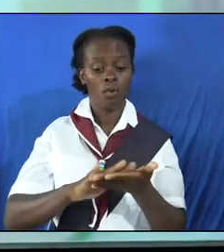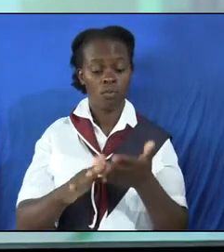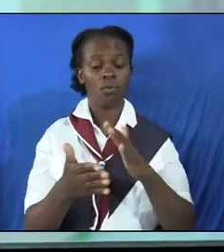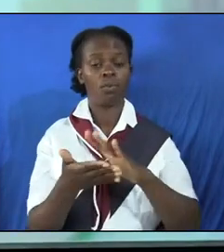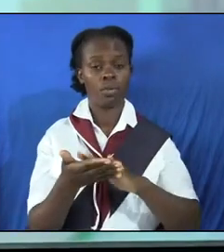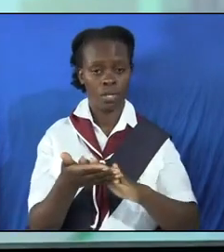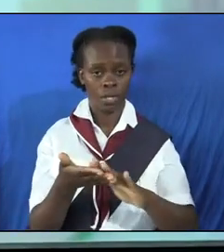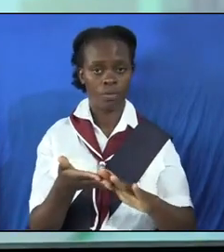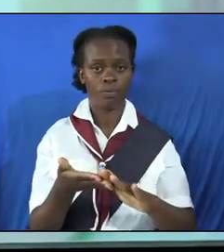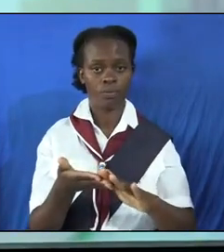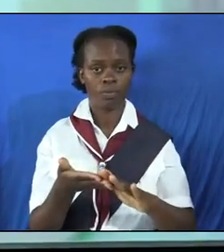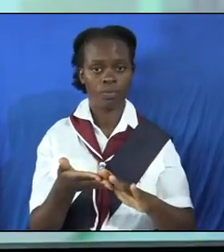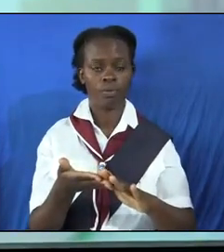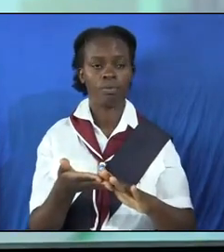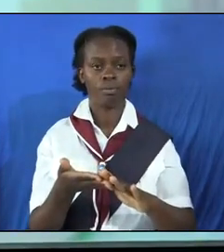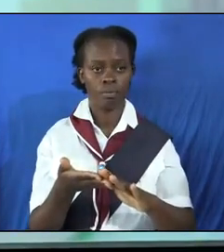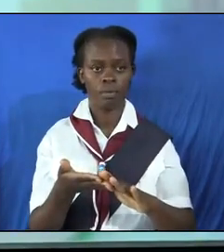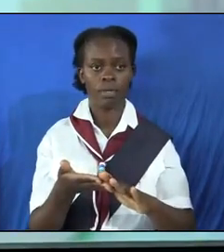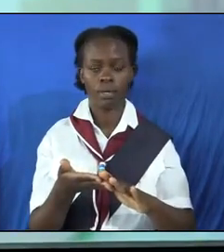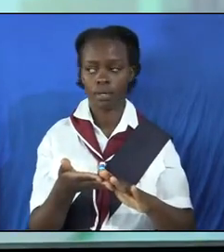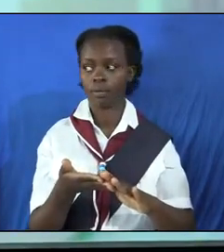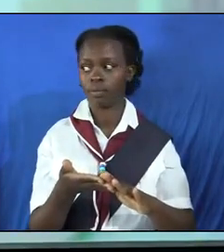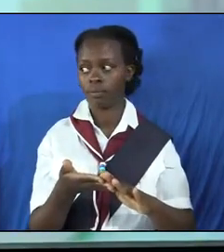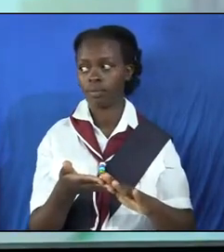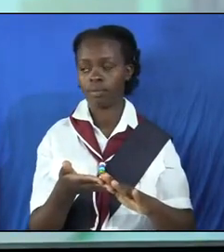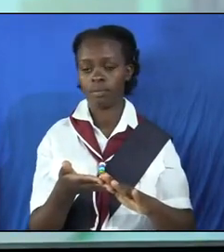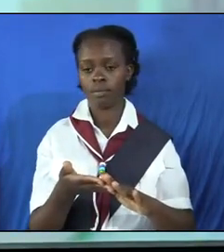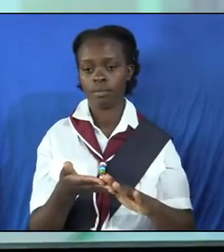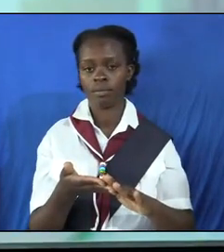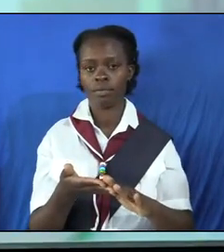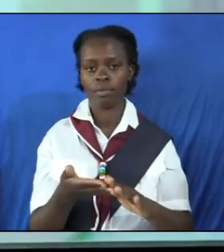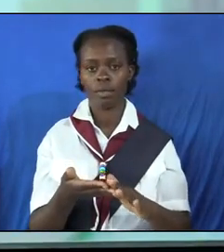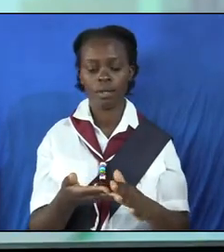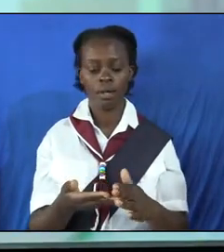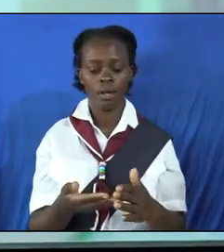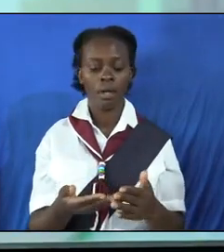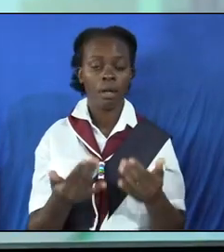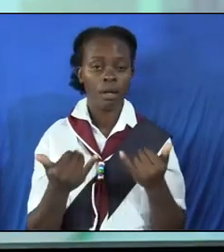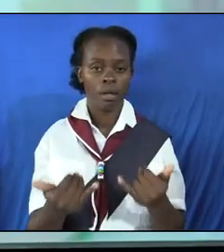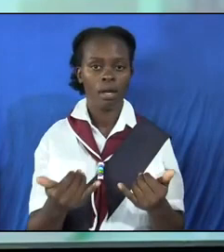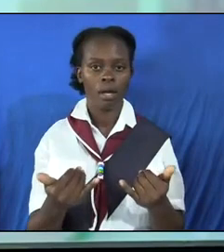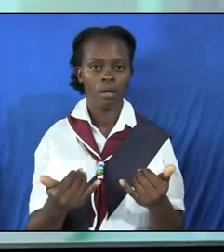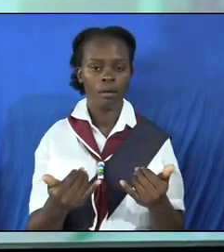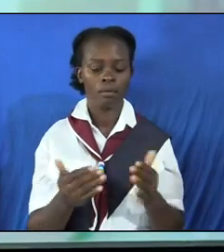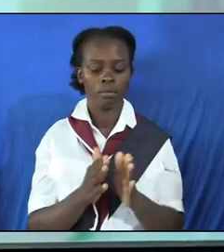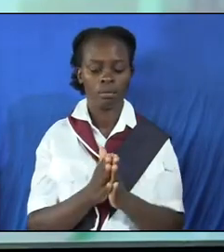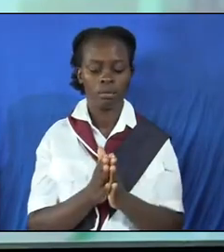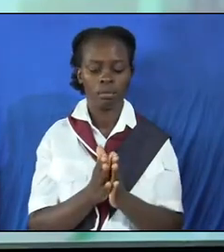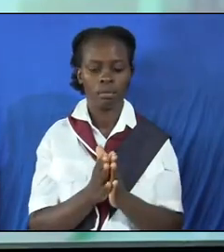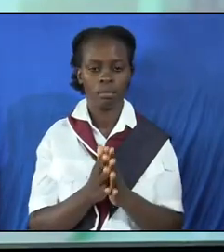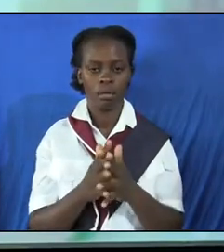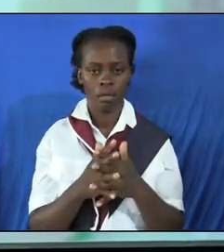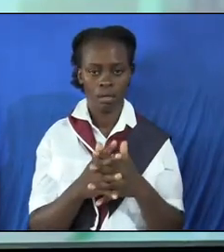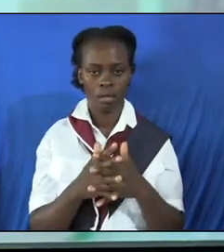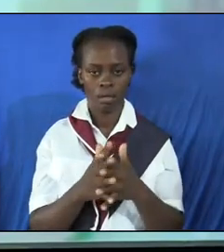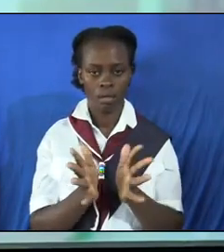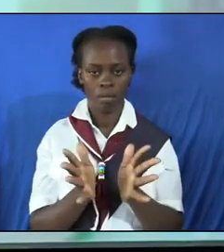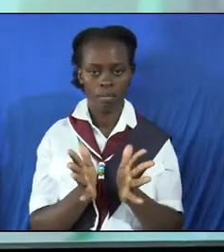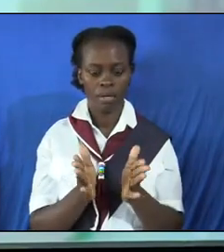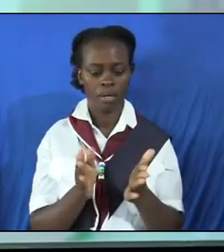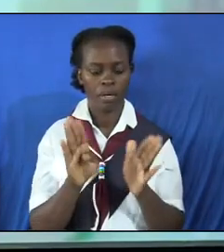treats us like we have never disobeyed before. Let's open our Bible to the book of 1 John